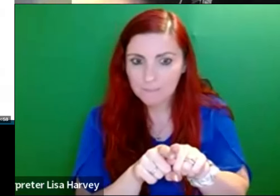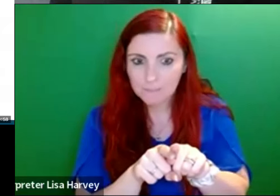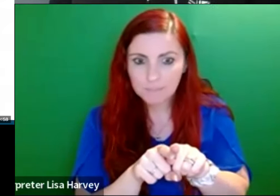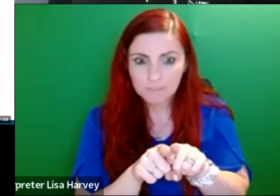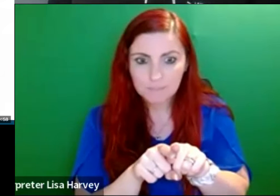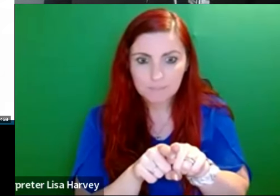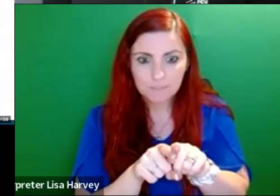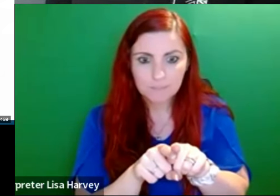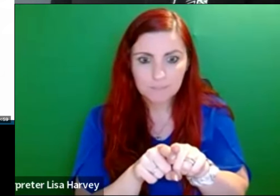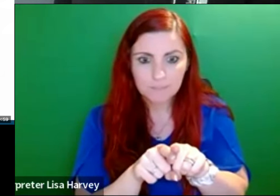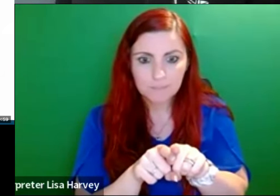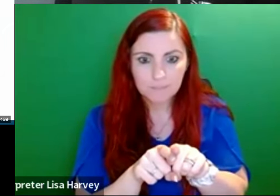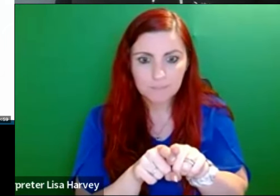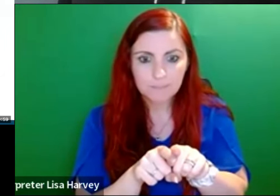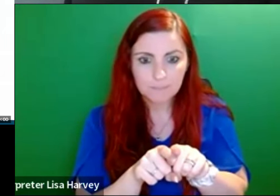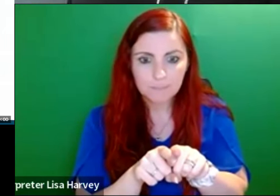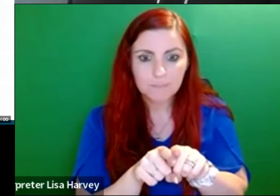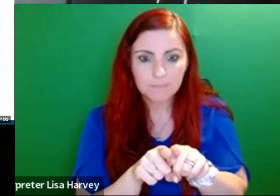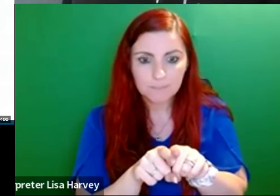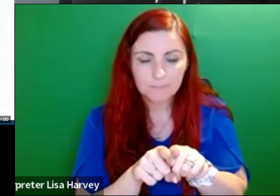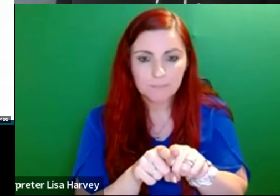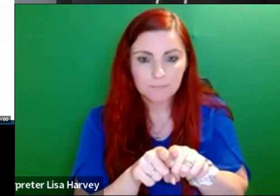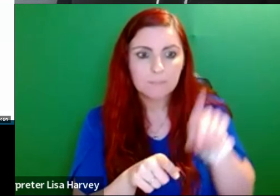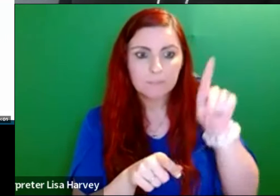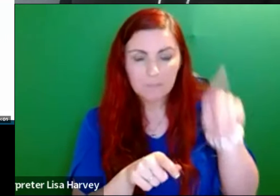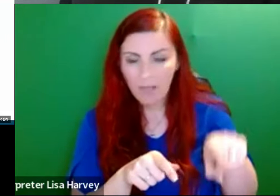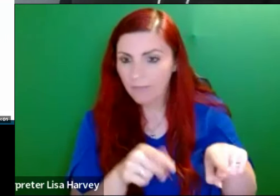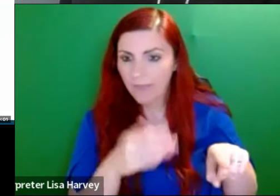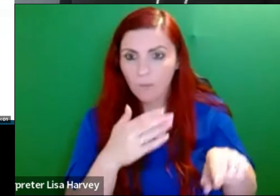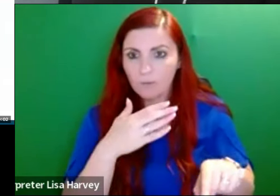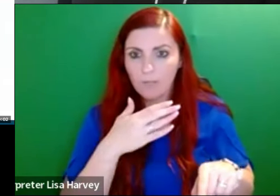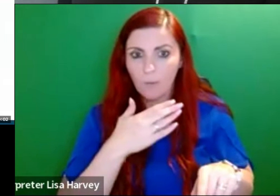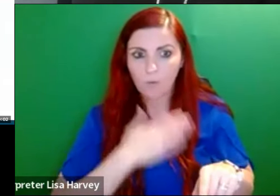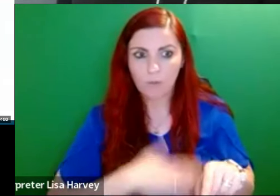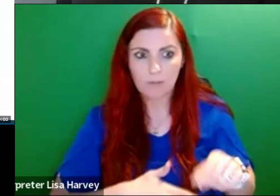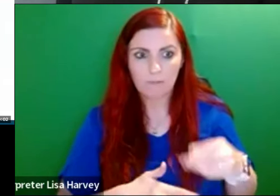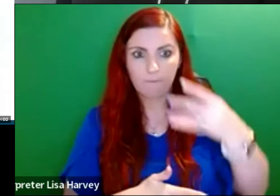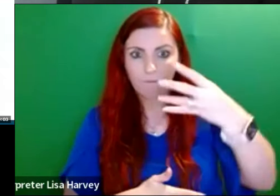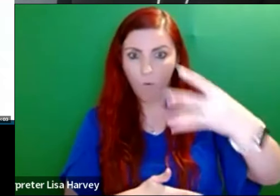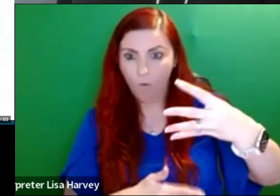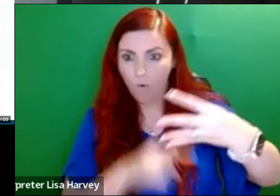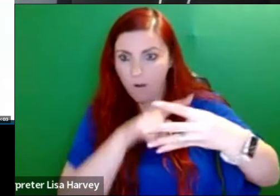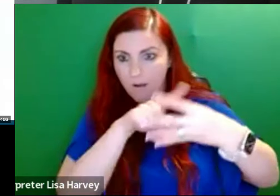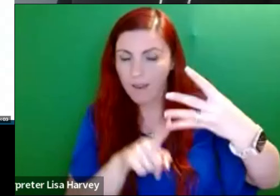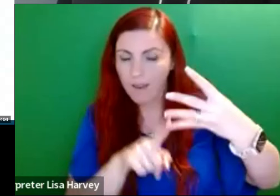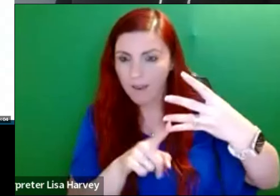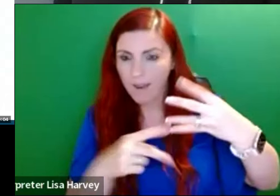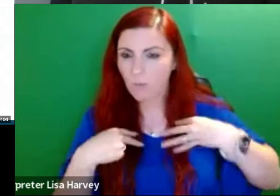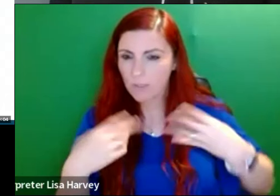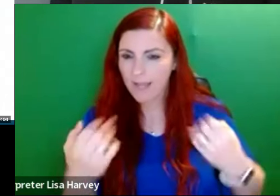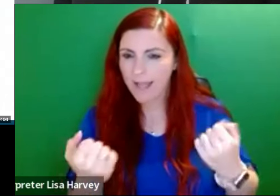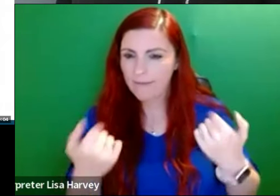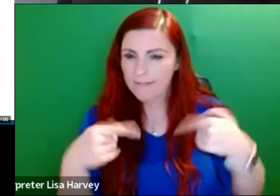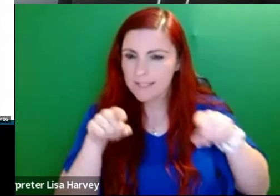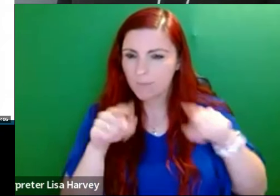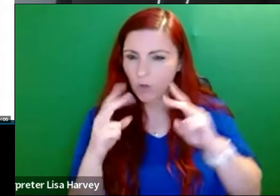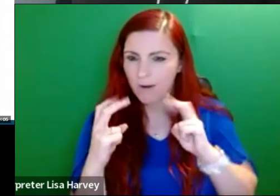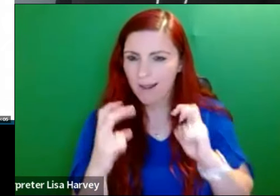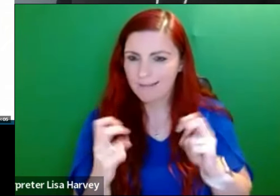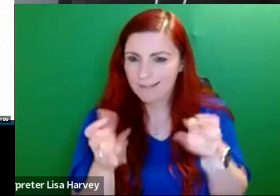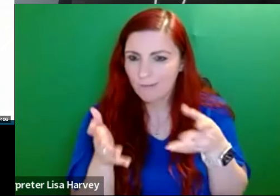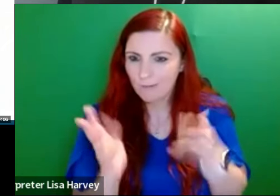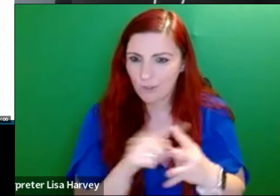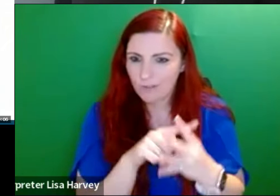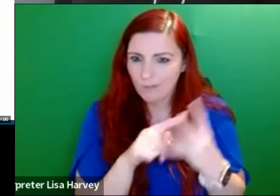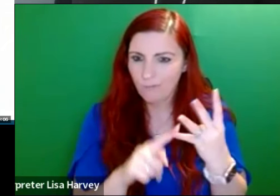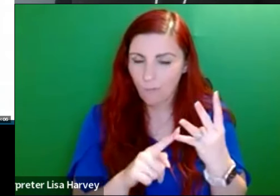know we're part of that group now. They were the only four languages that had a similar analysis done